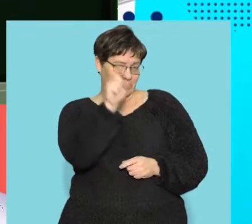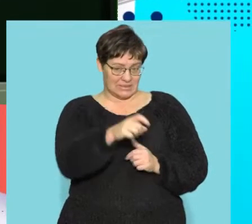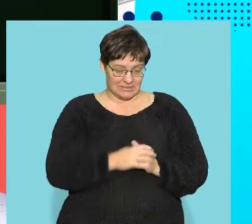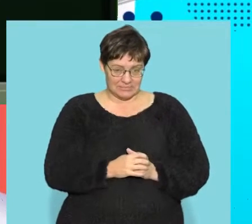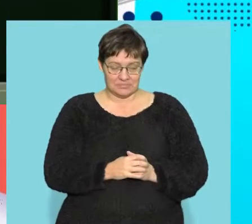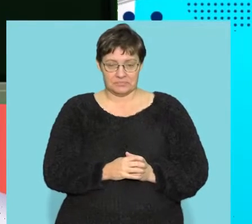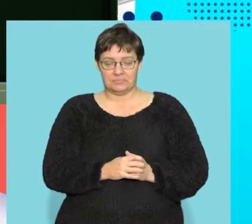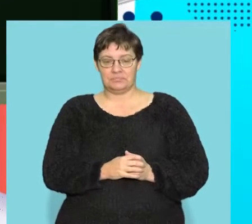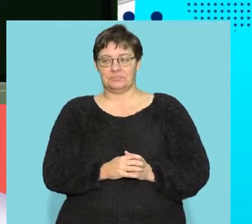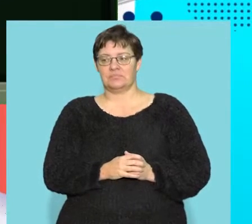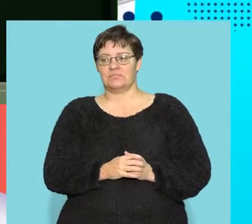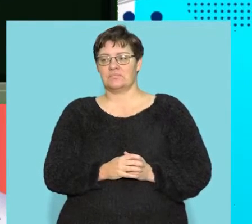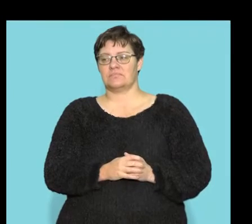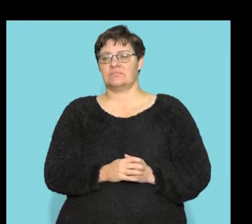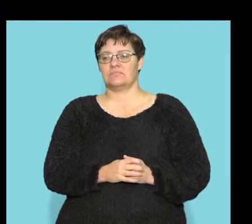in mind.